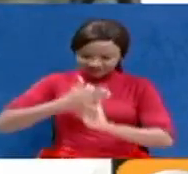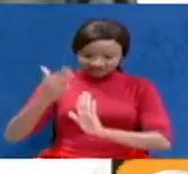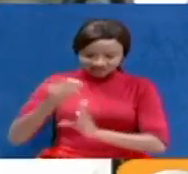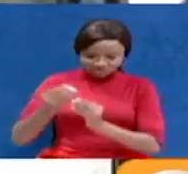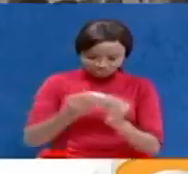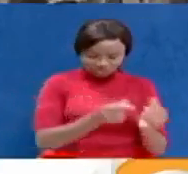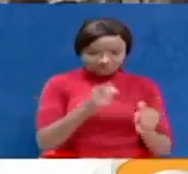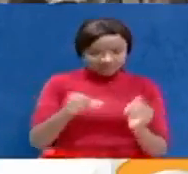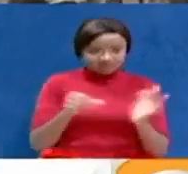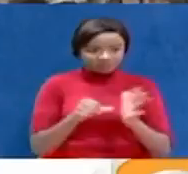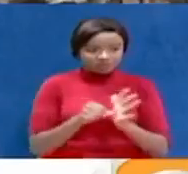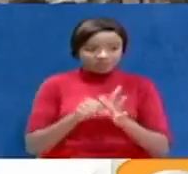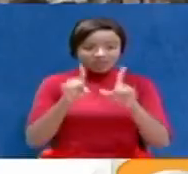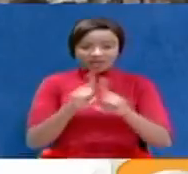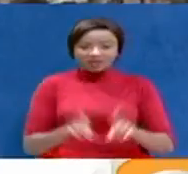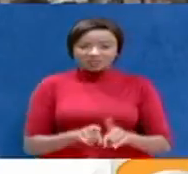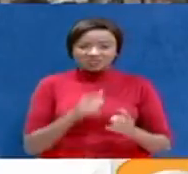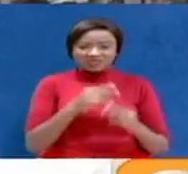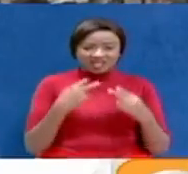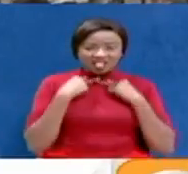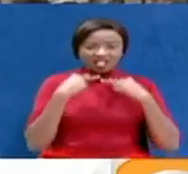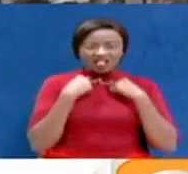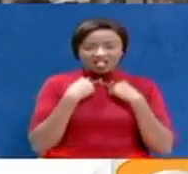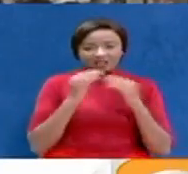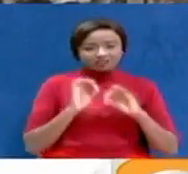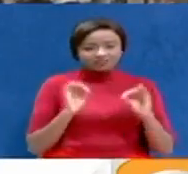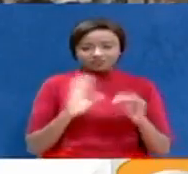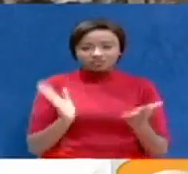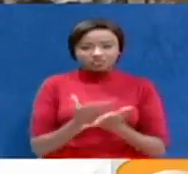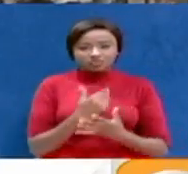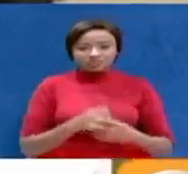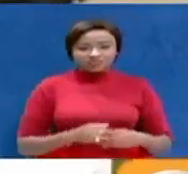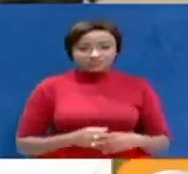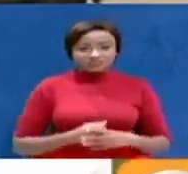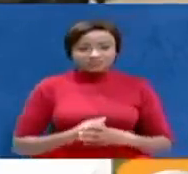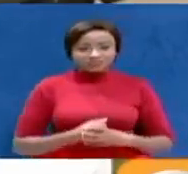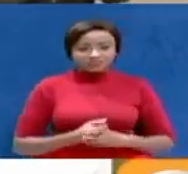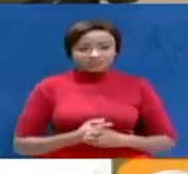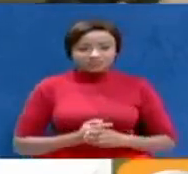address the crisis and clear the backlog that is affecting the transport corridor.